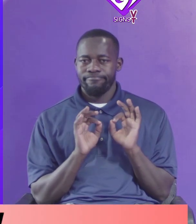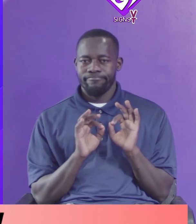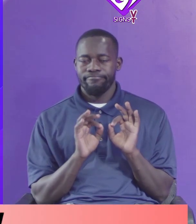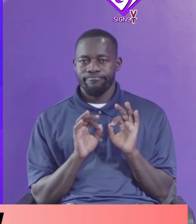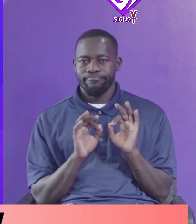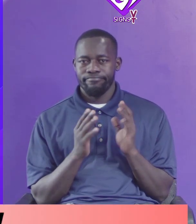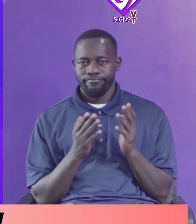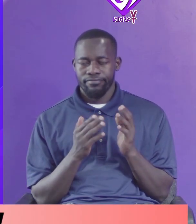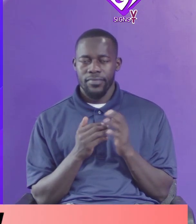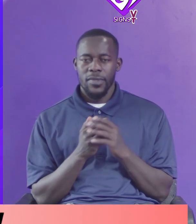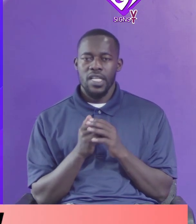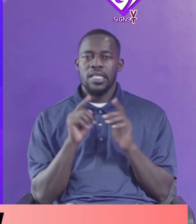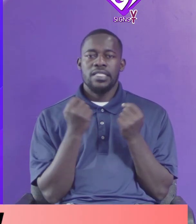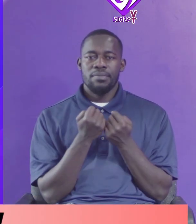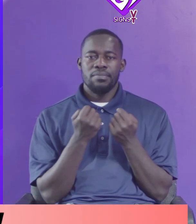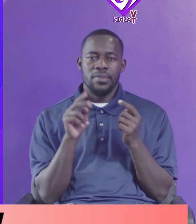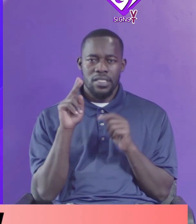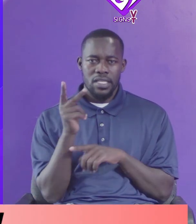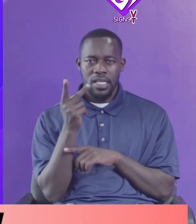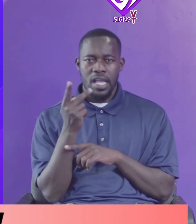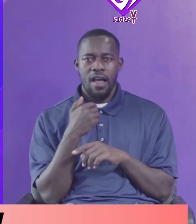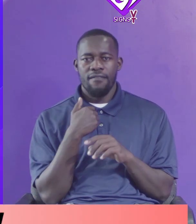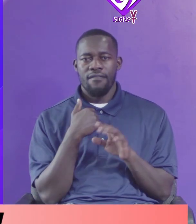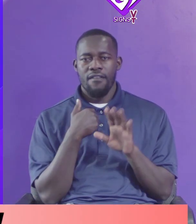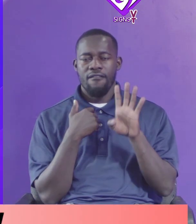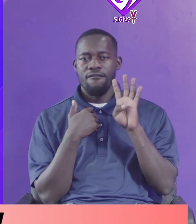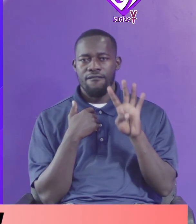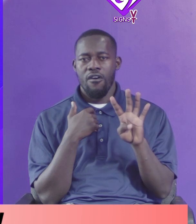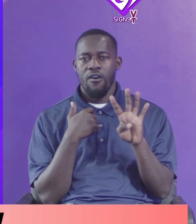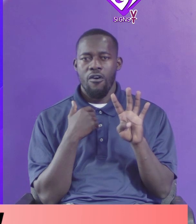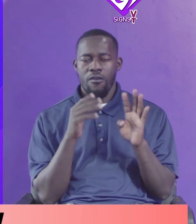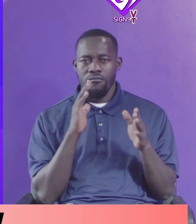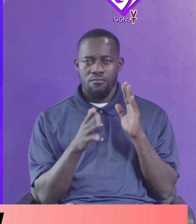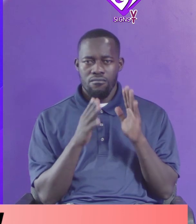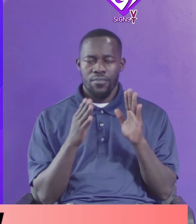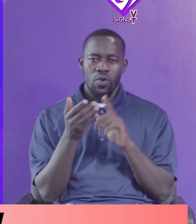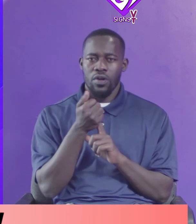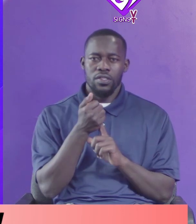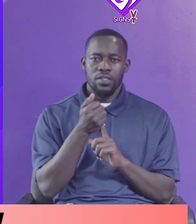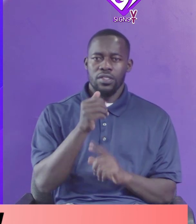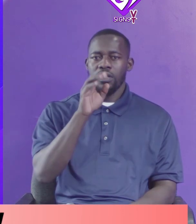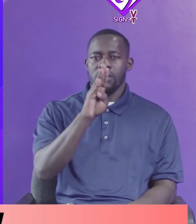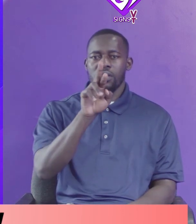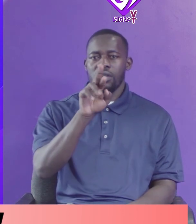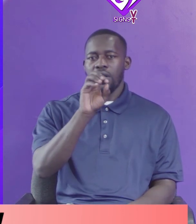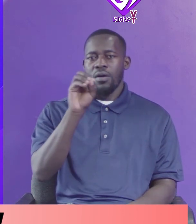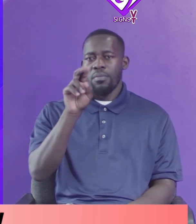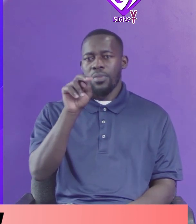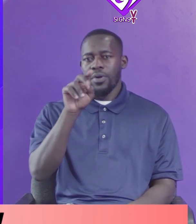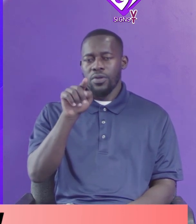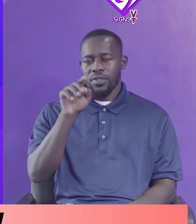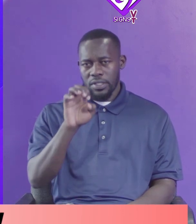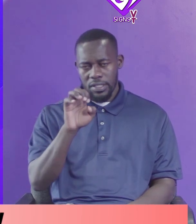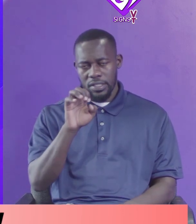is concerned, Team Kenya had 4 athletes bagging the bronze medal. Sharon Bitok in the 1,500 meters women's